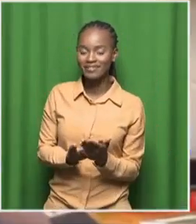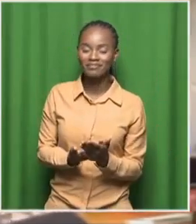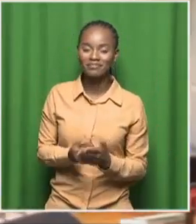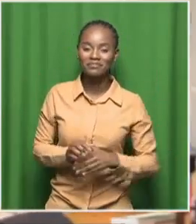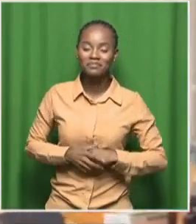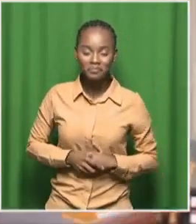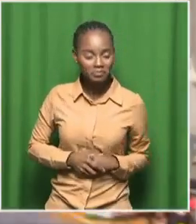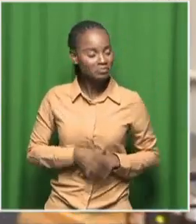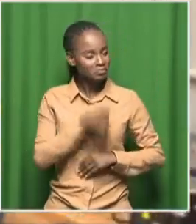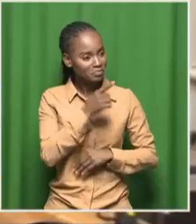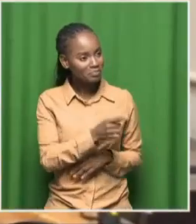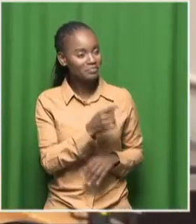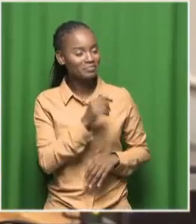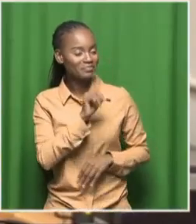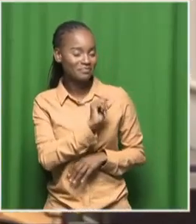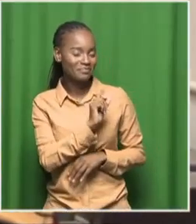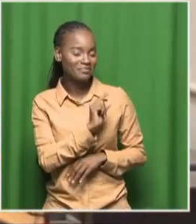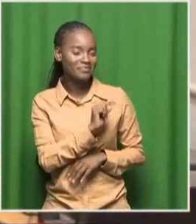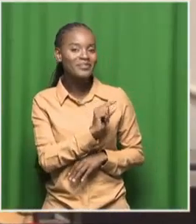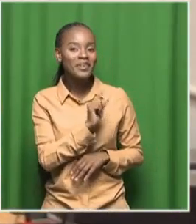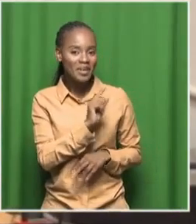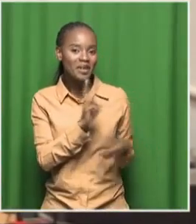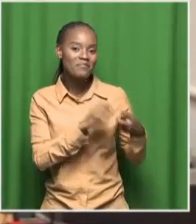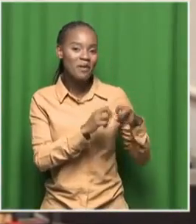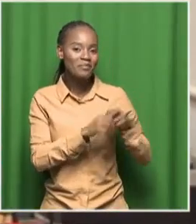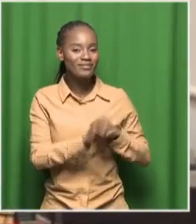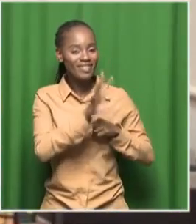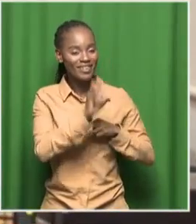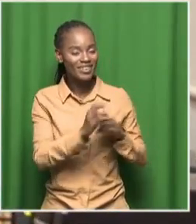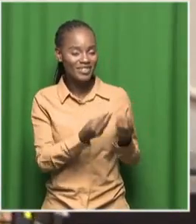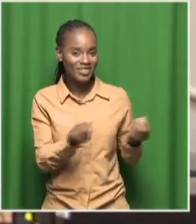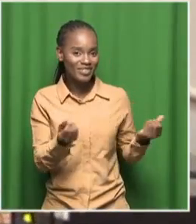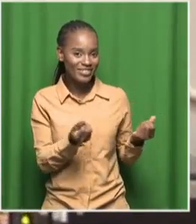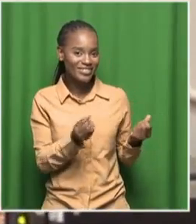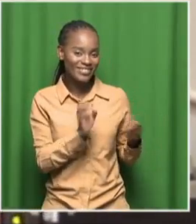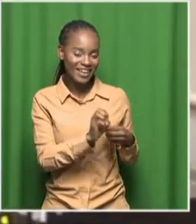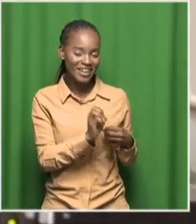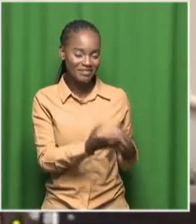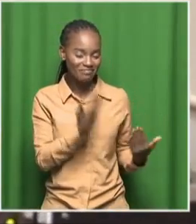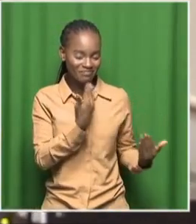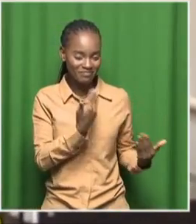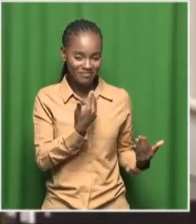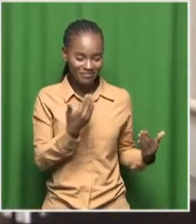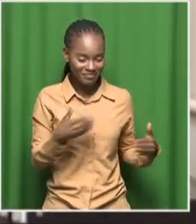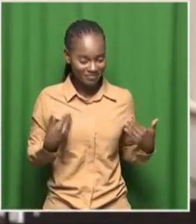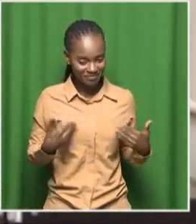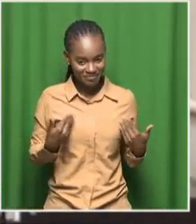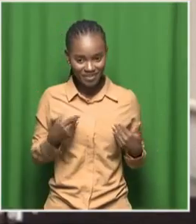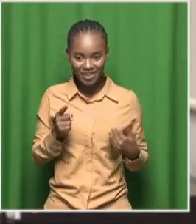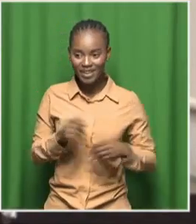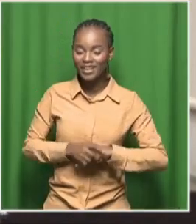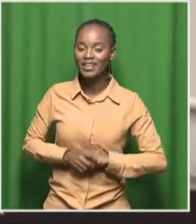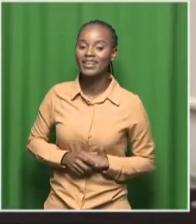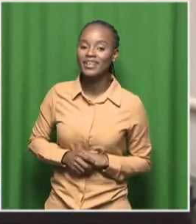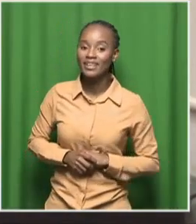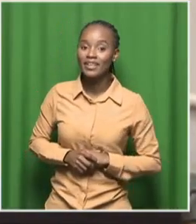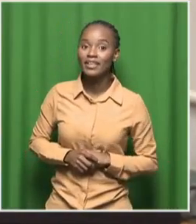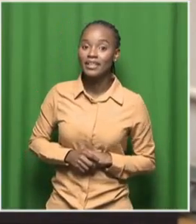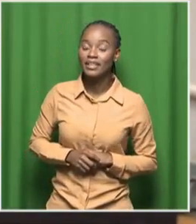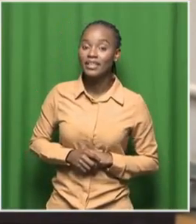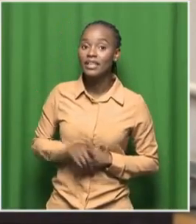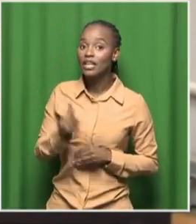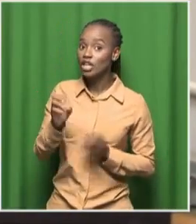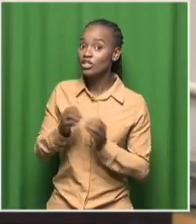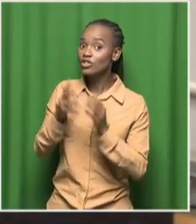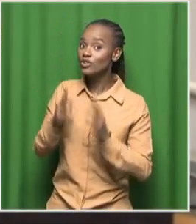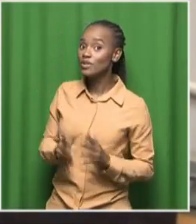But of course, this is what it's all about. And as Mr. Lishaba says, when students actually see things from that